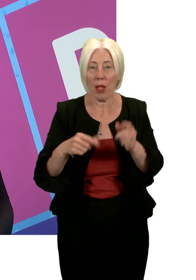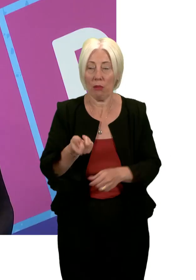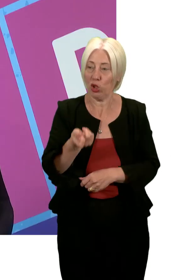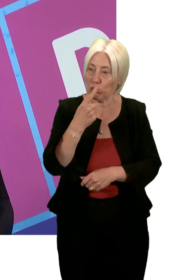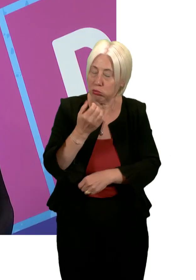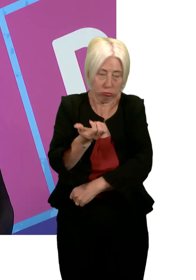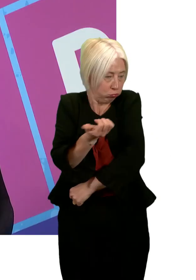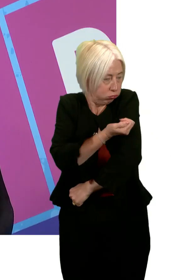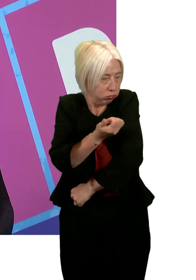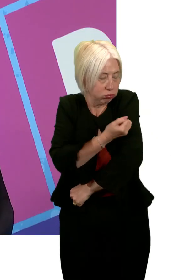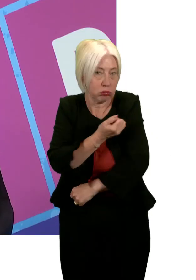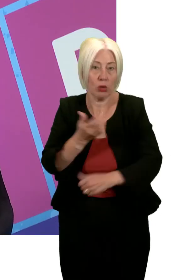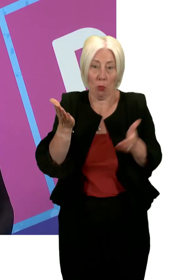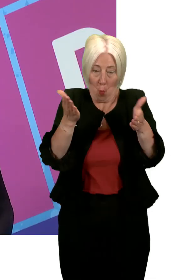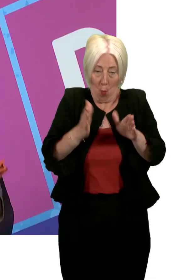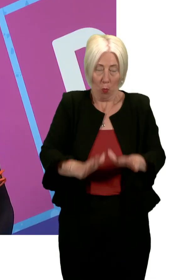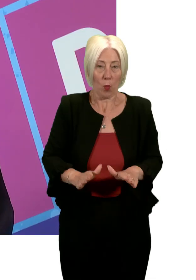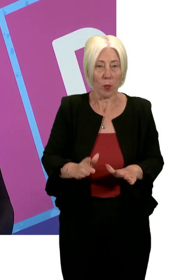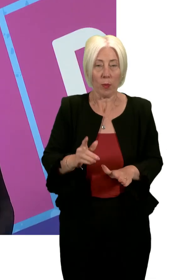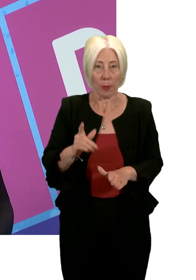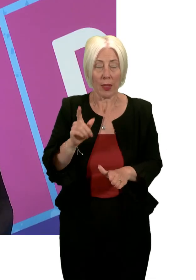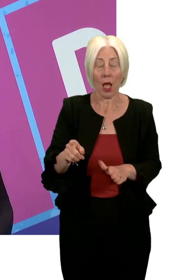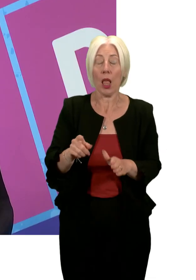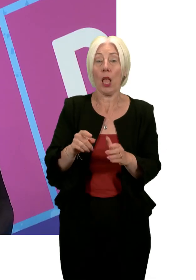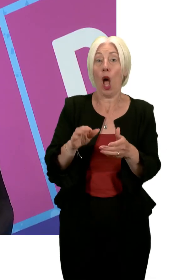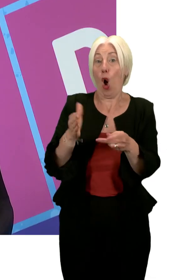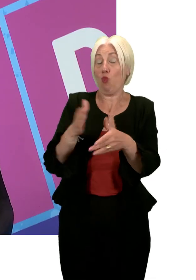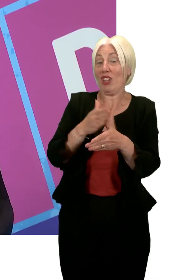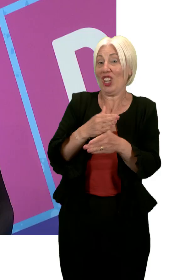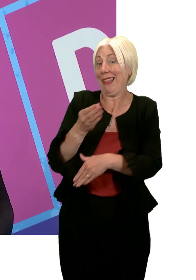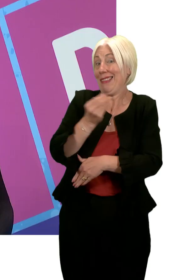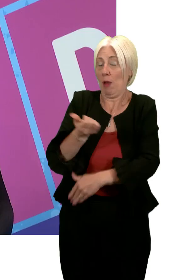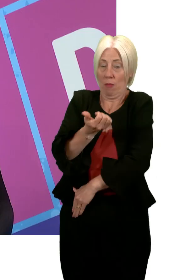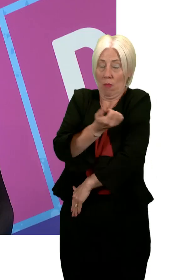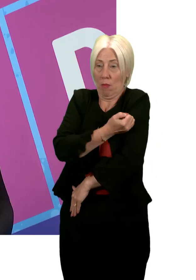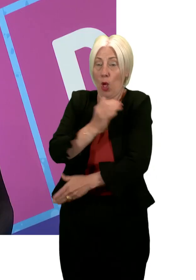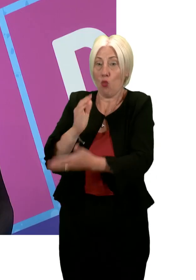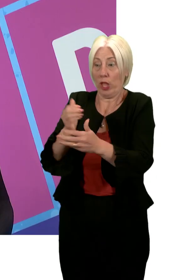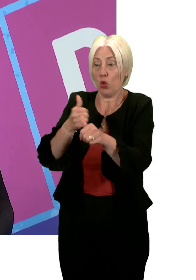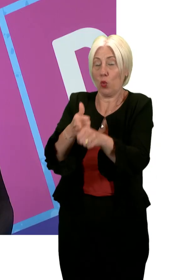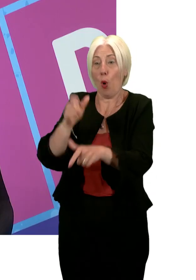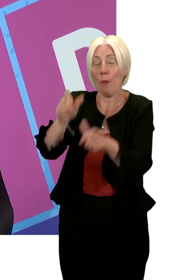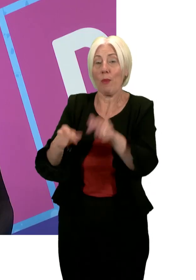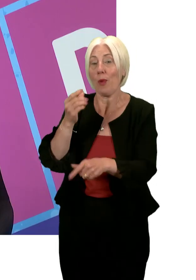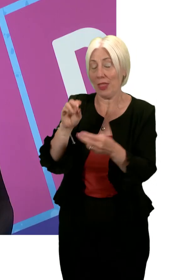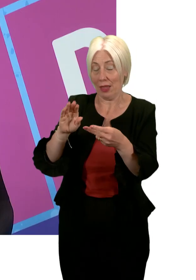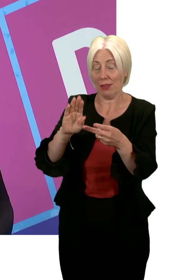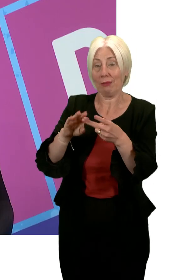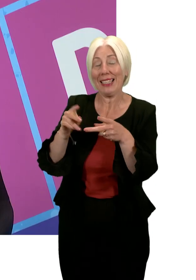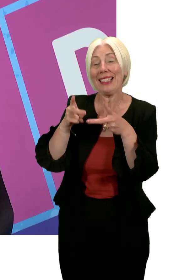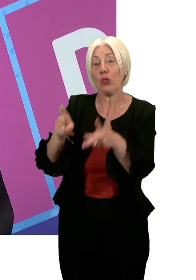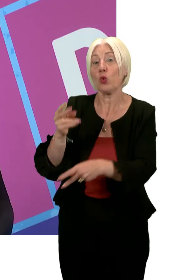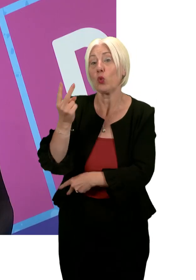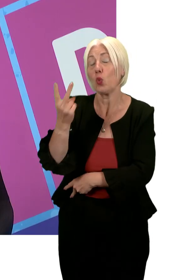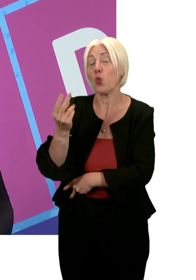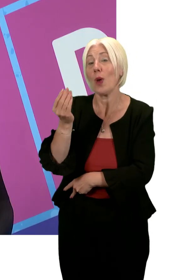and primarily some of the drugs were for addressing type 2 diabetes to help support weight loss. And what do you think, and maybe